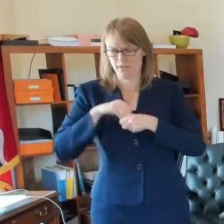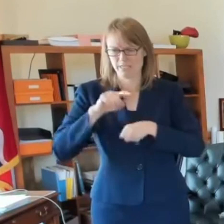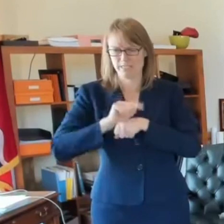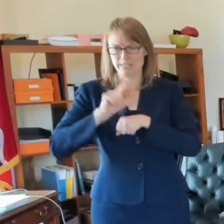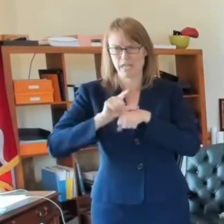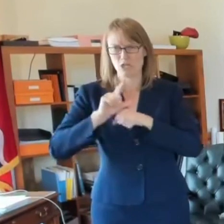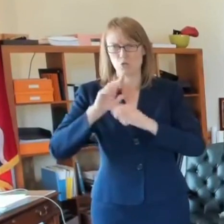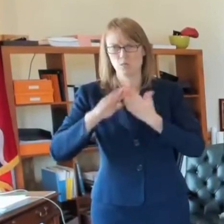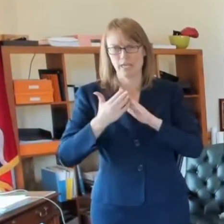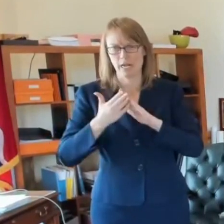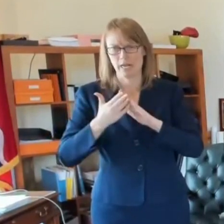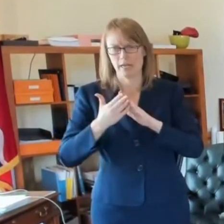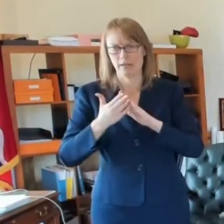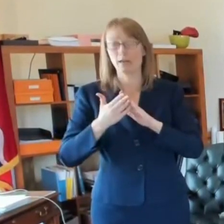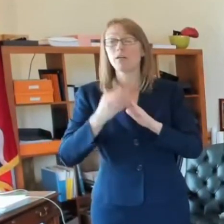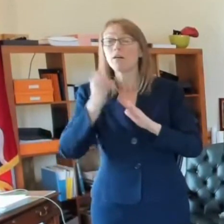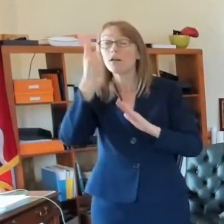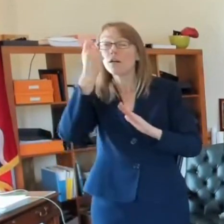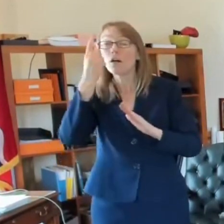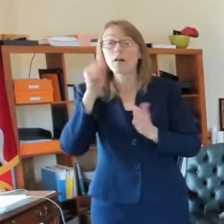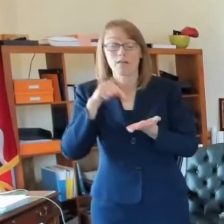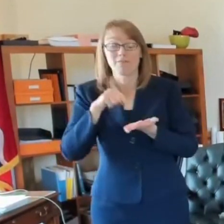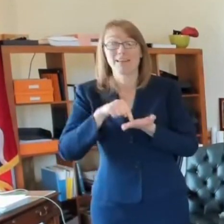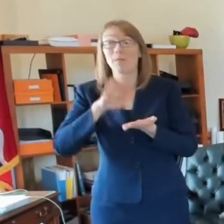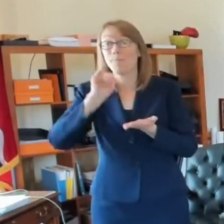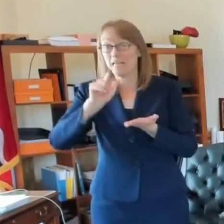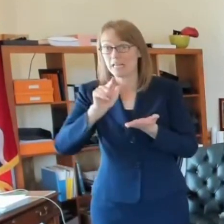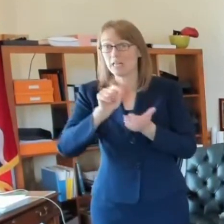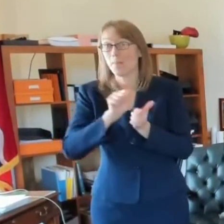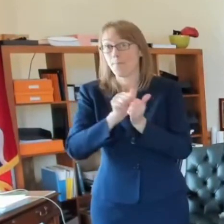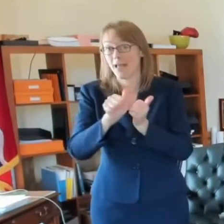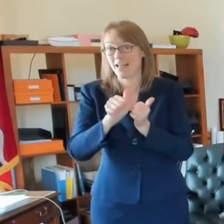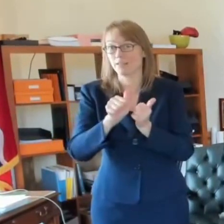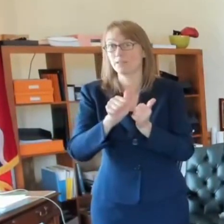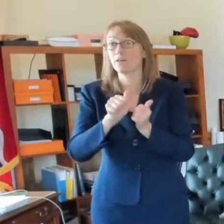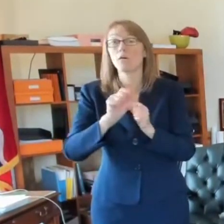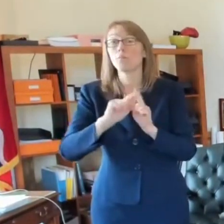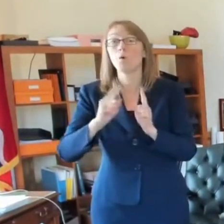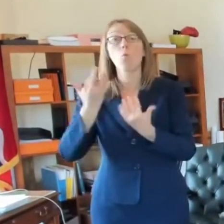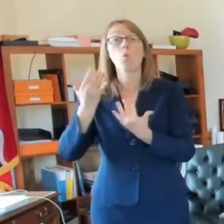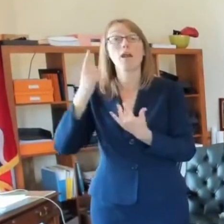Now, that bill still has to be signed by the governor. We're expecting that that'll be done next week.